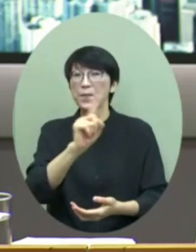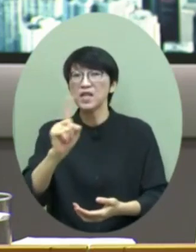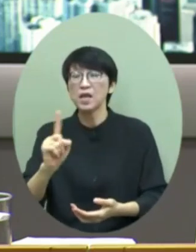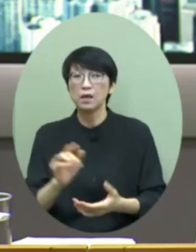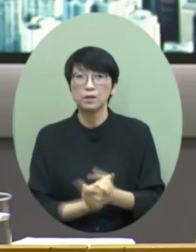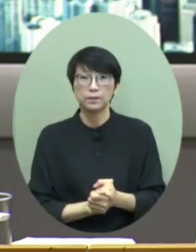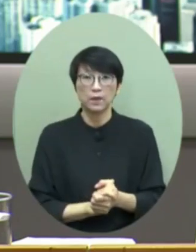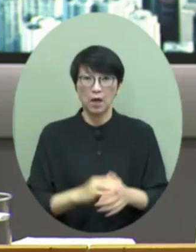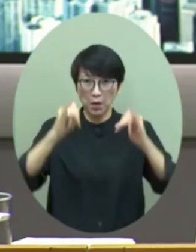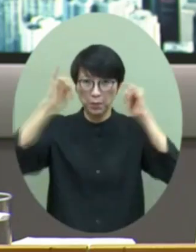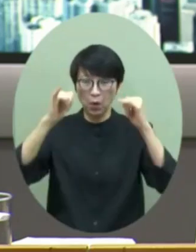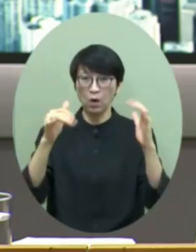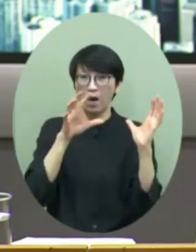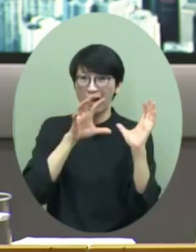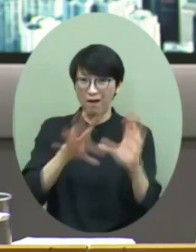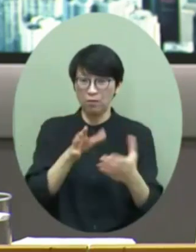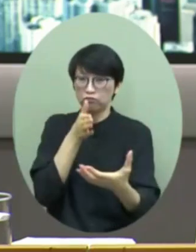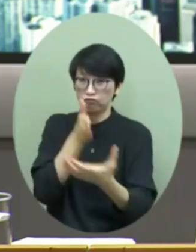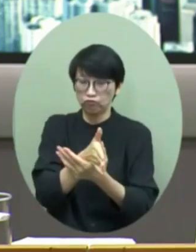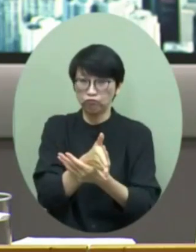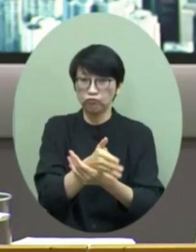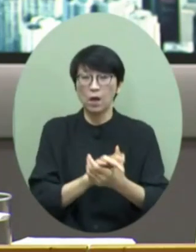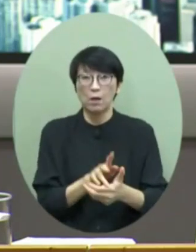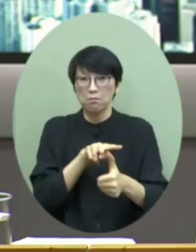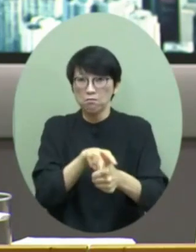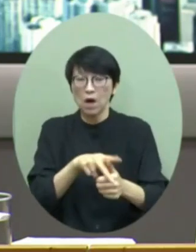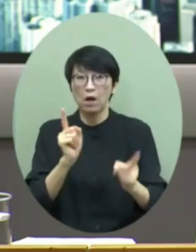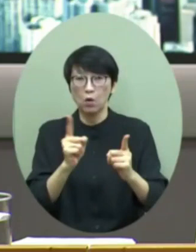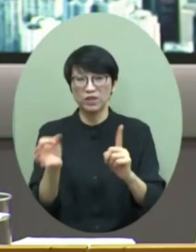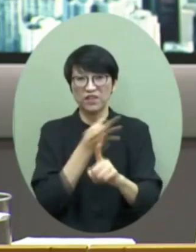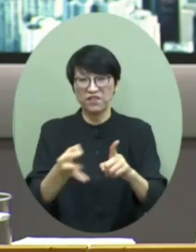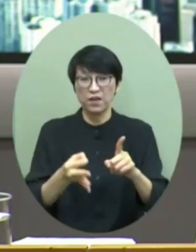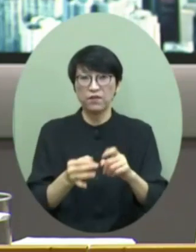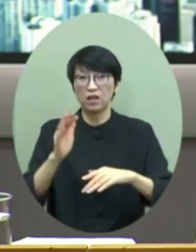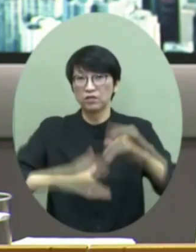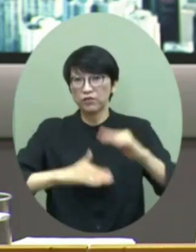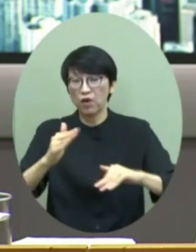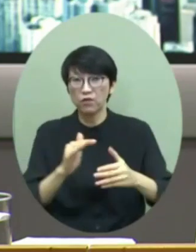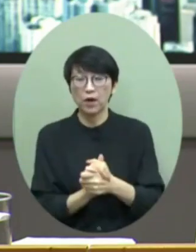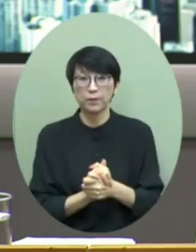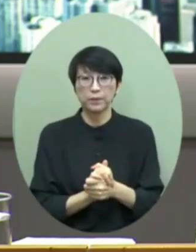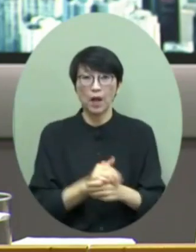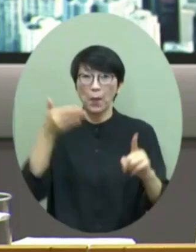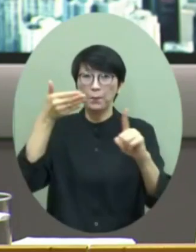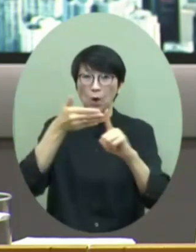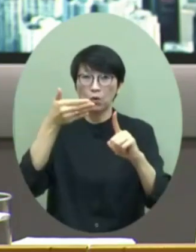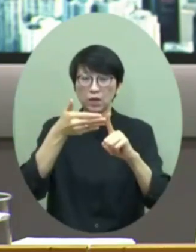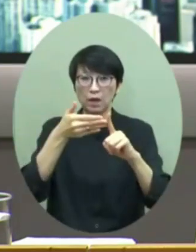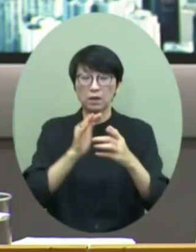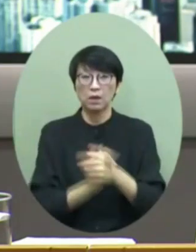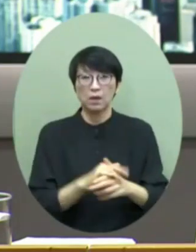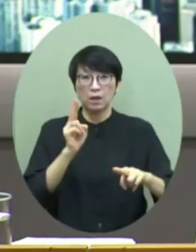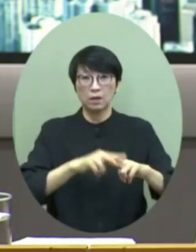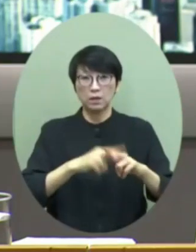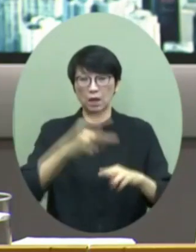have to organize, plan, or commit or participate in following acts by force or